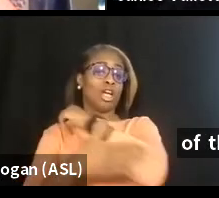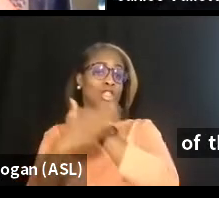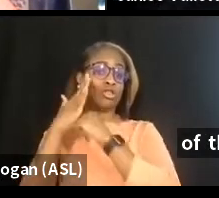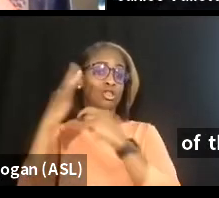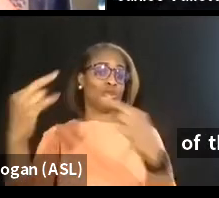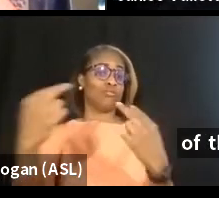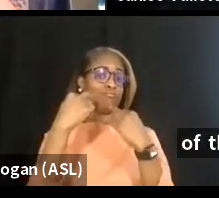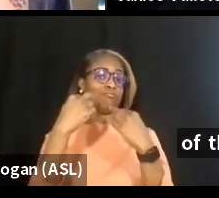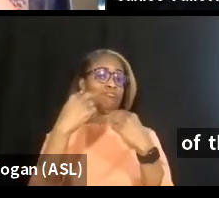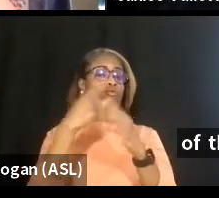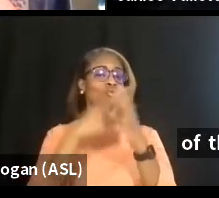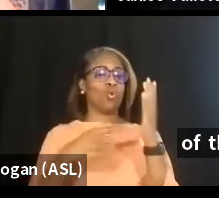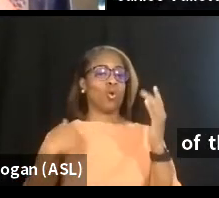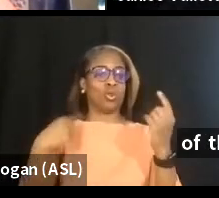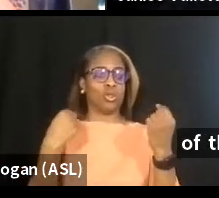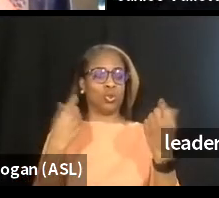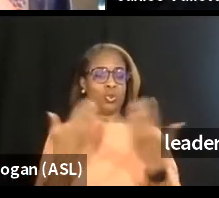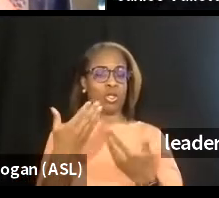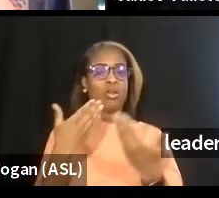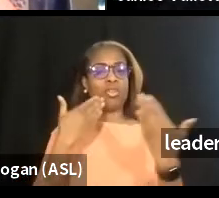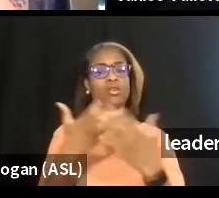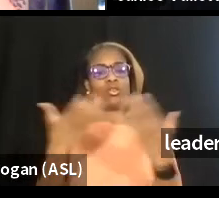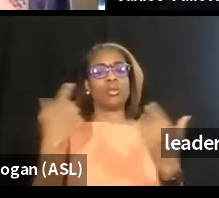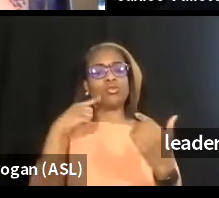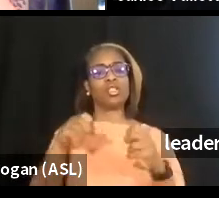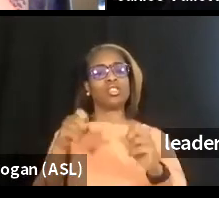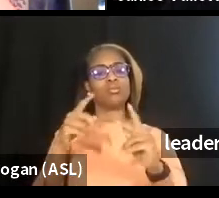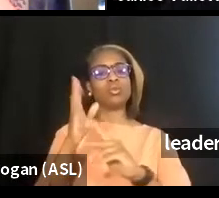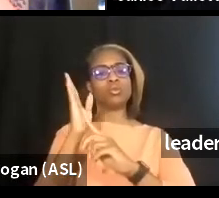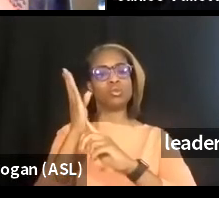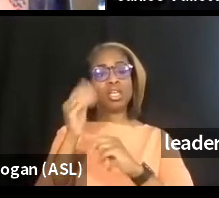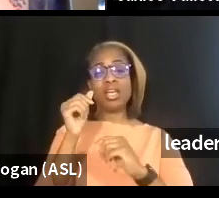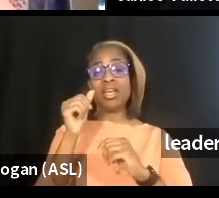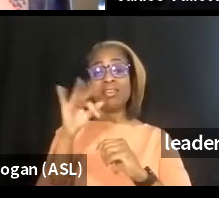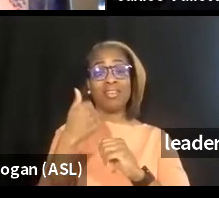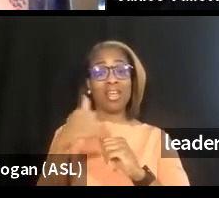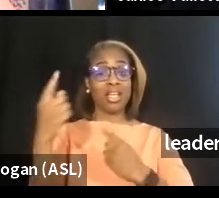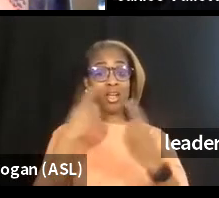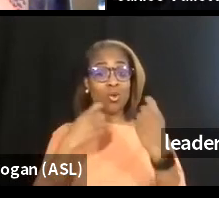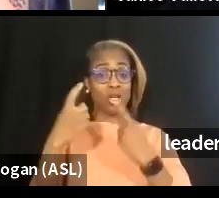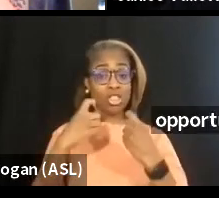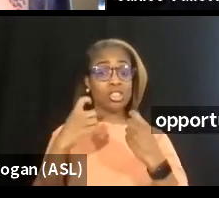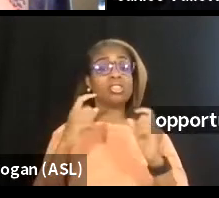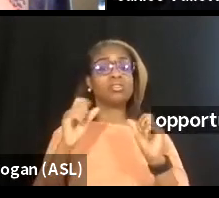this opportunity to present. And if there's any questions, I can take them at this time.